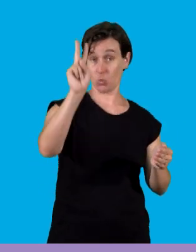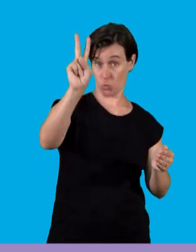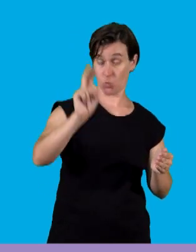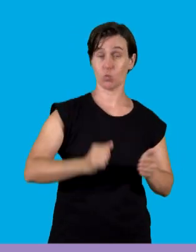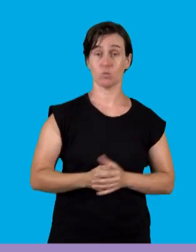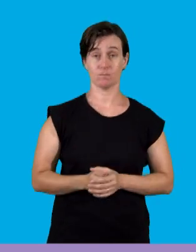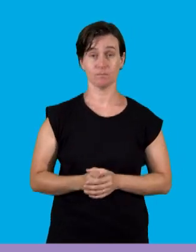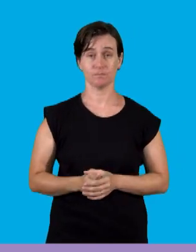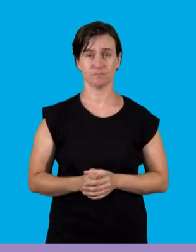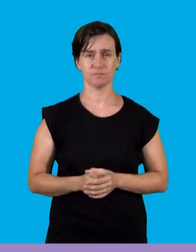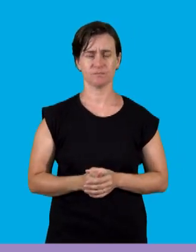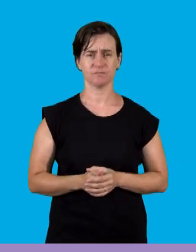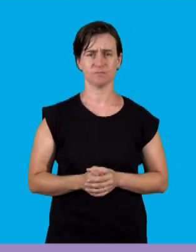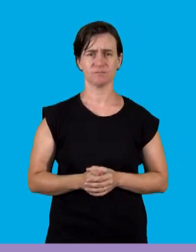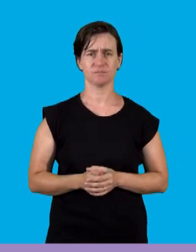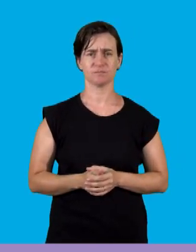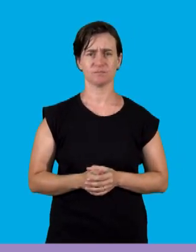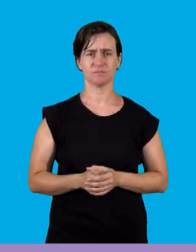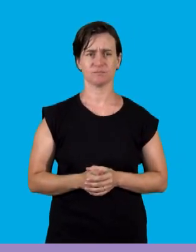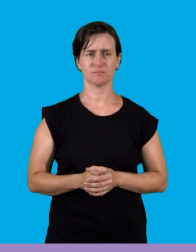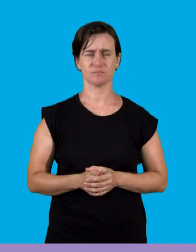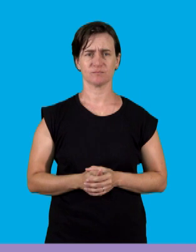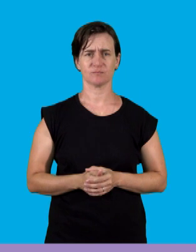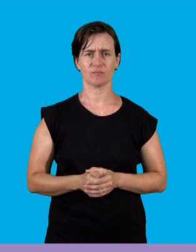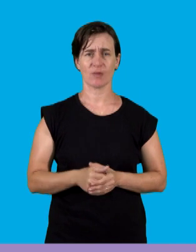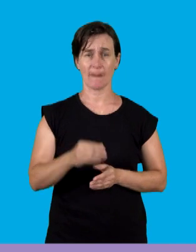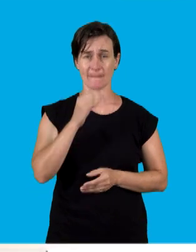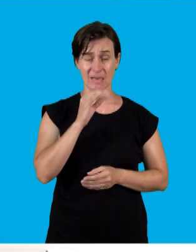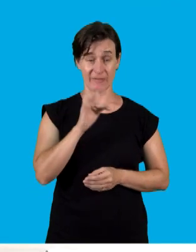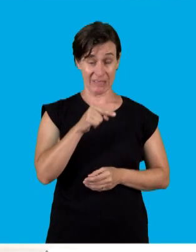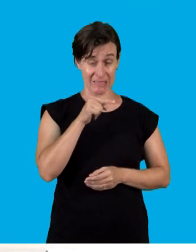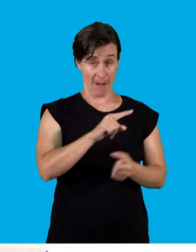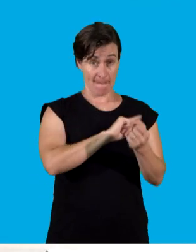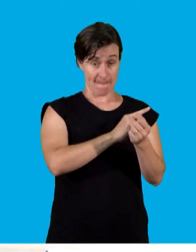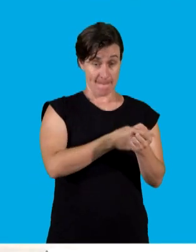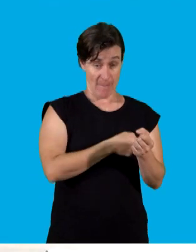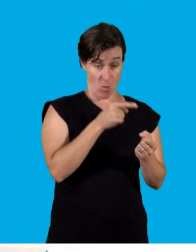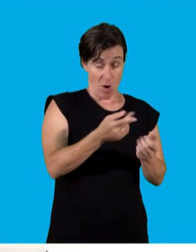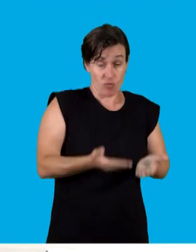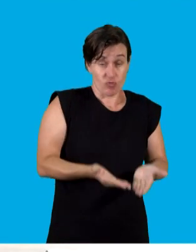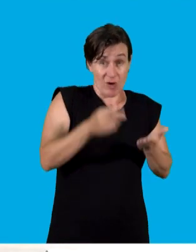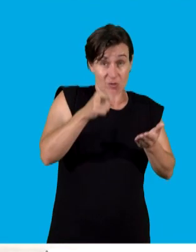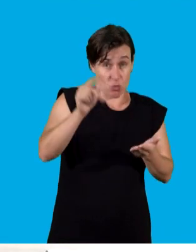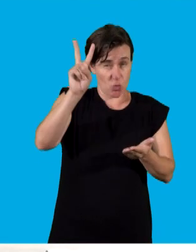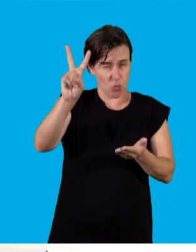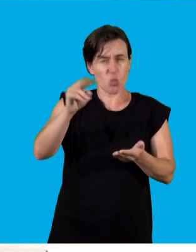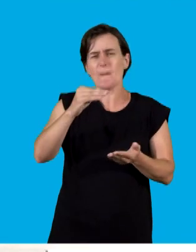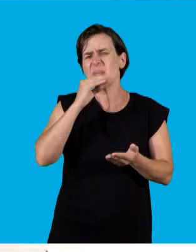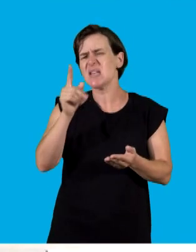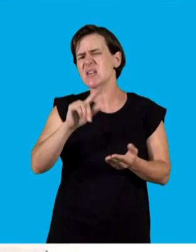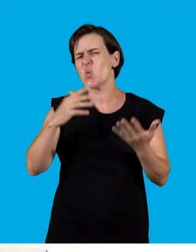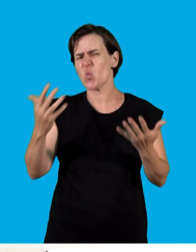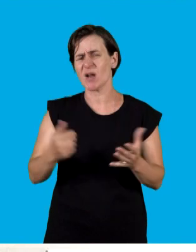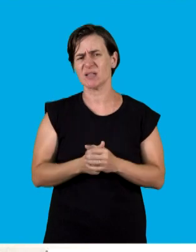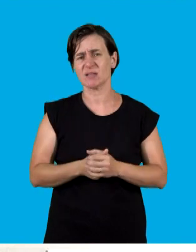3 exponent 4 raised to the power of 2, we know that raising something to the power of 2, raising an expression to the power